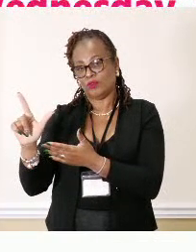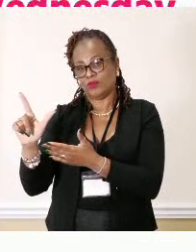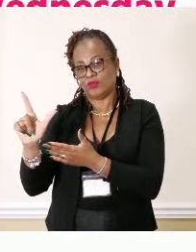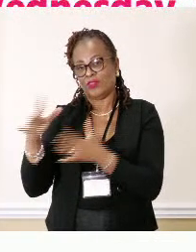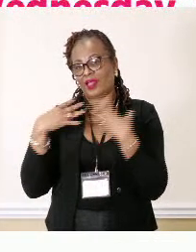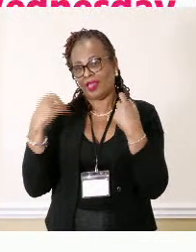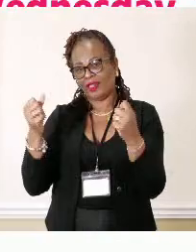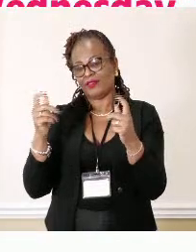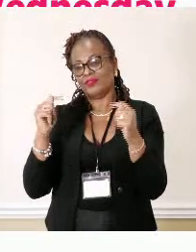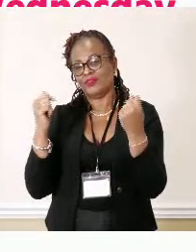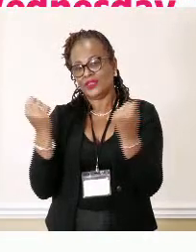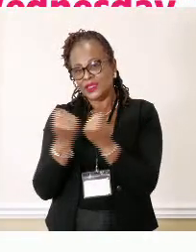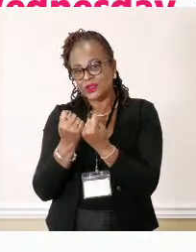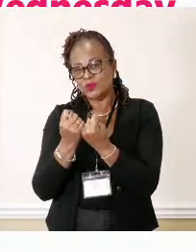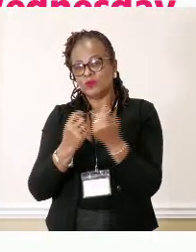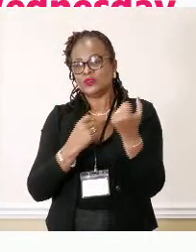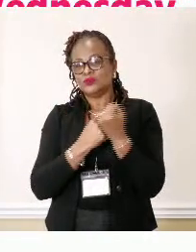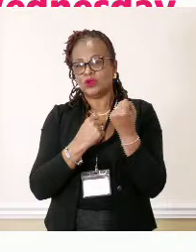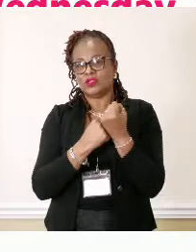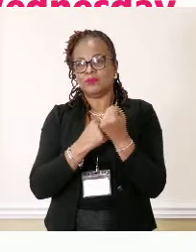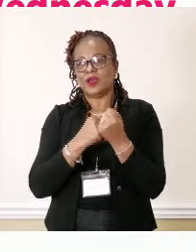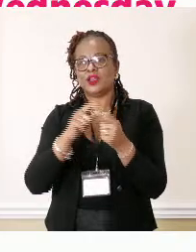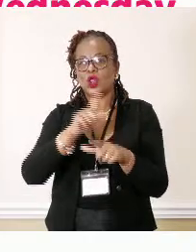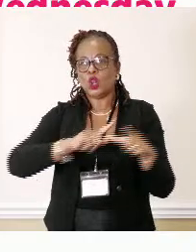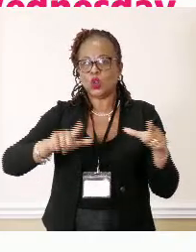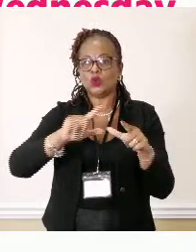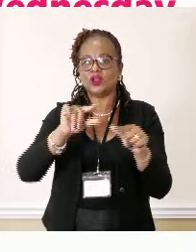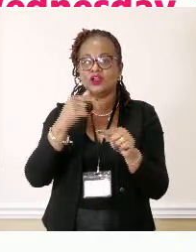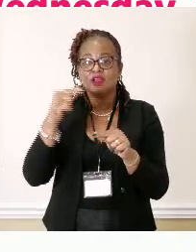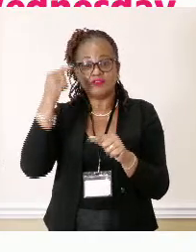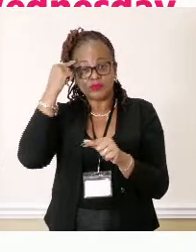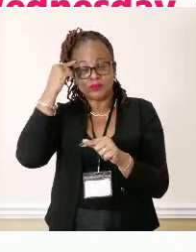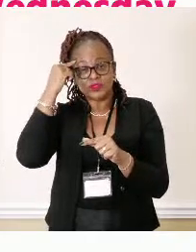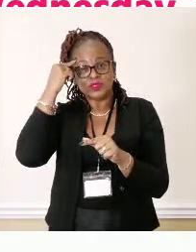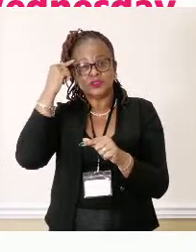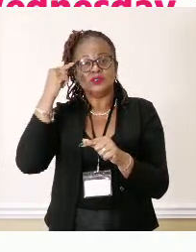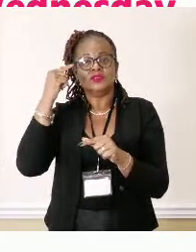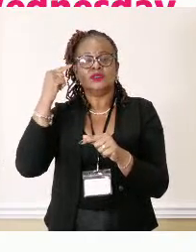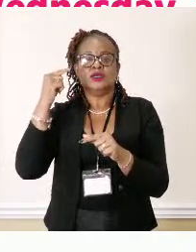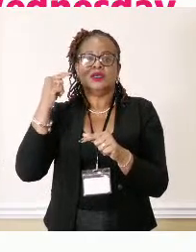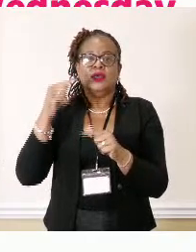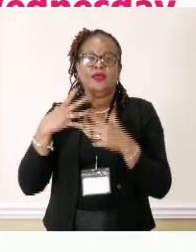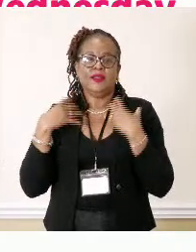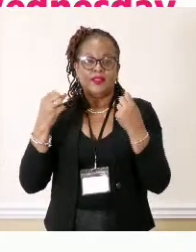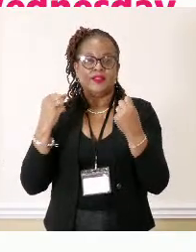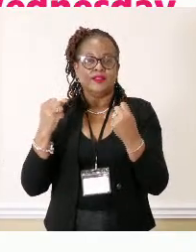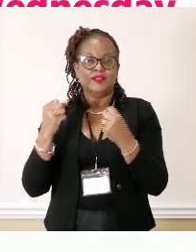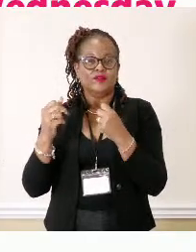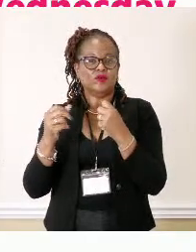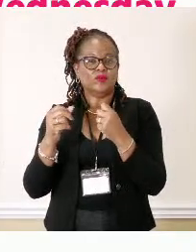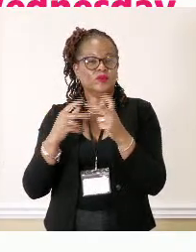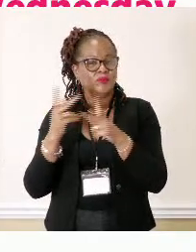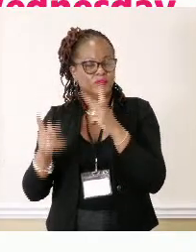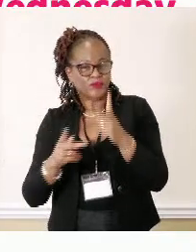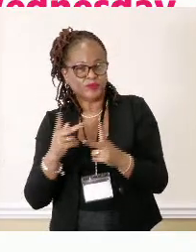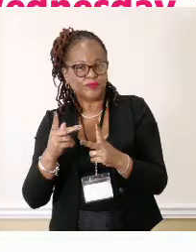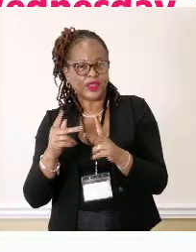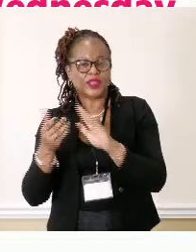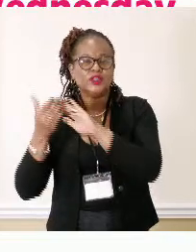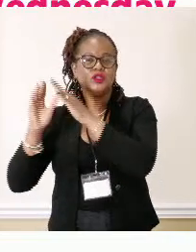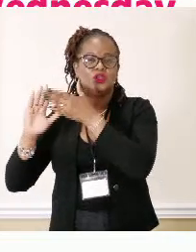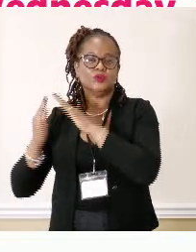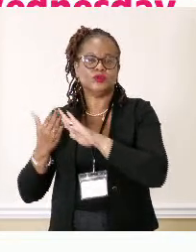Health teams will be supported by local government officials, health administrators, and